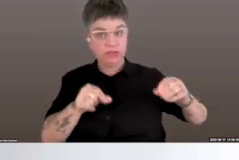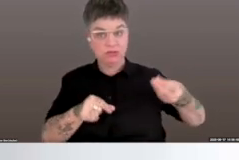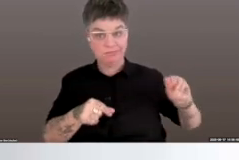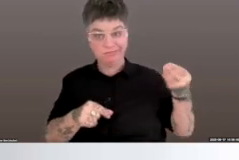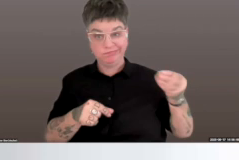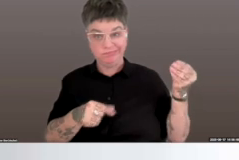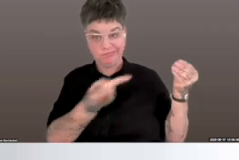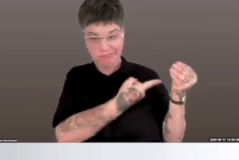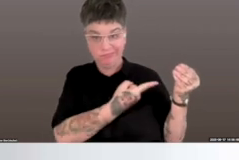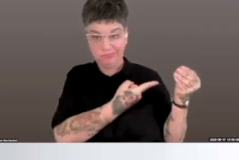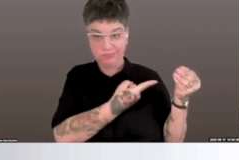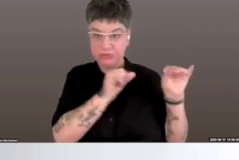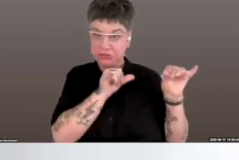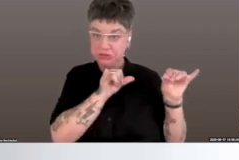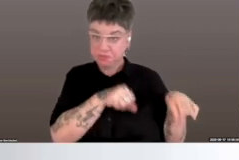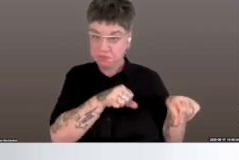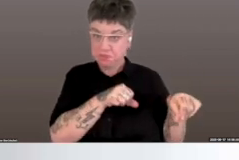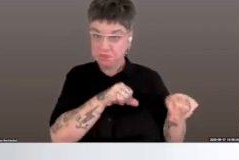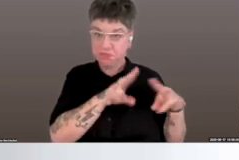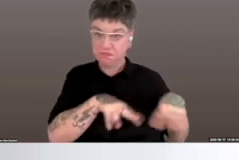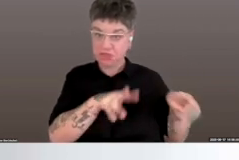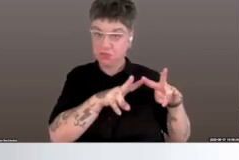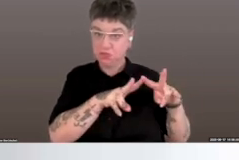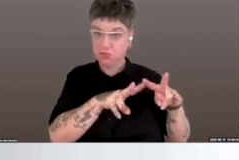retain the original value, which was